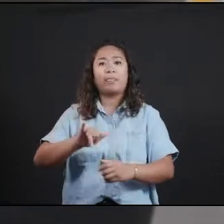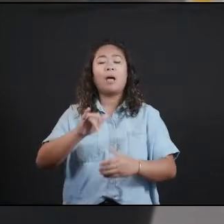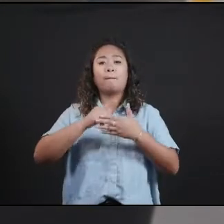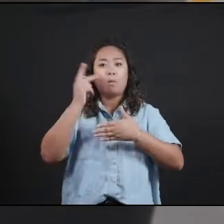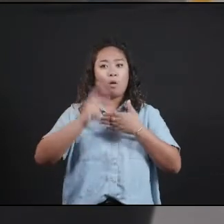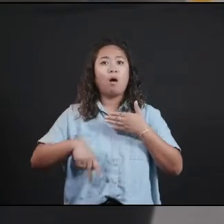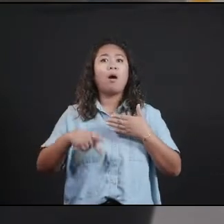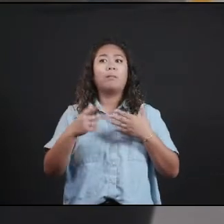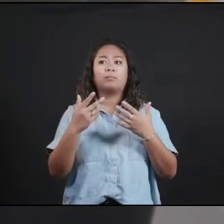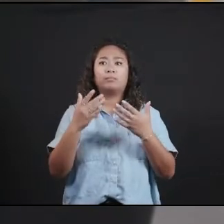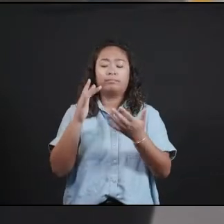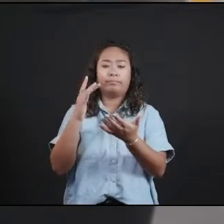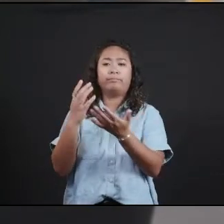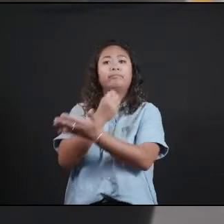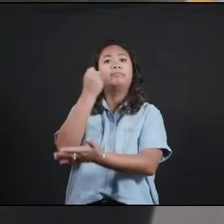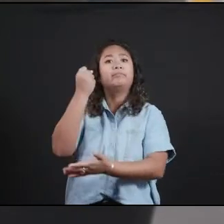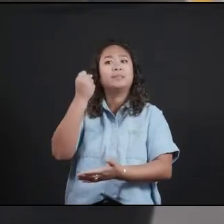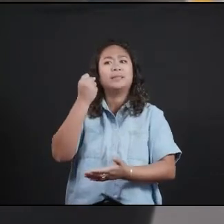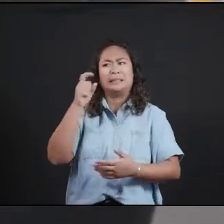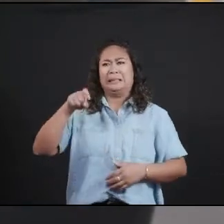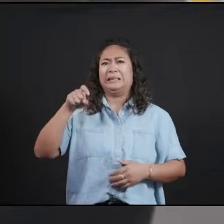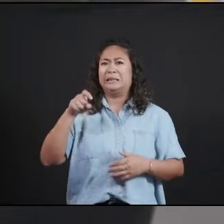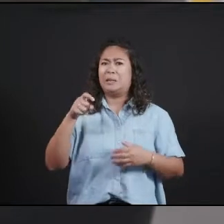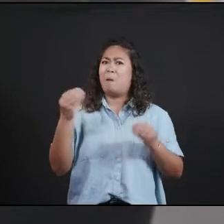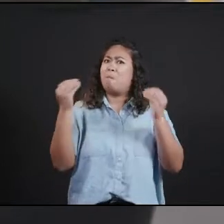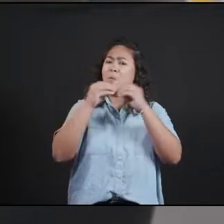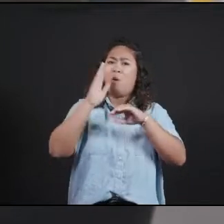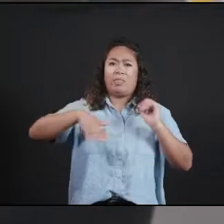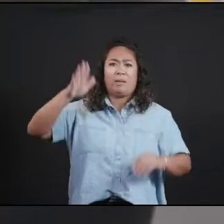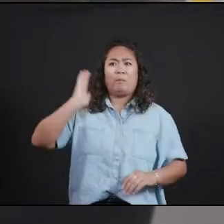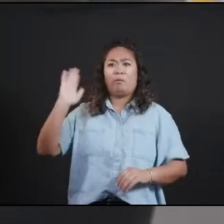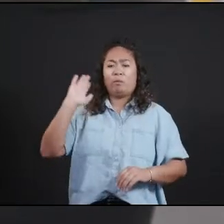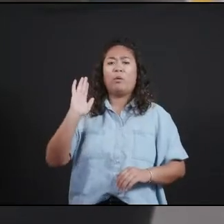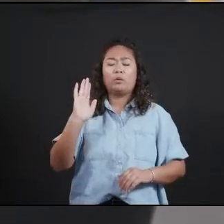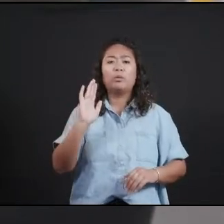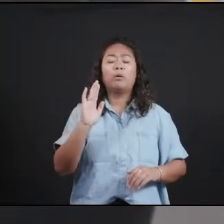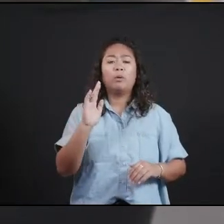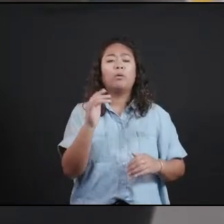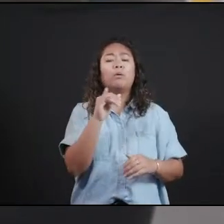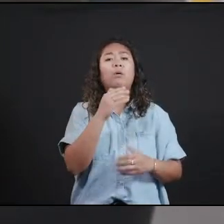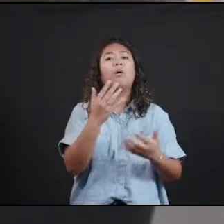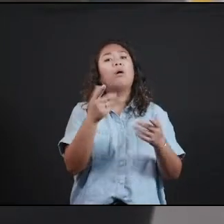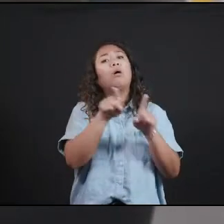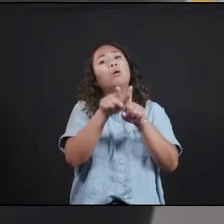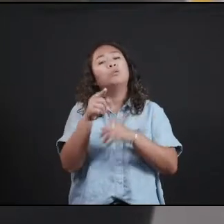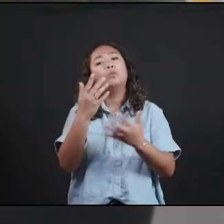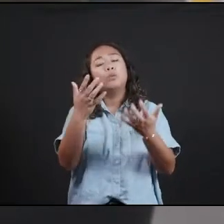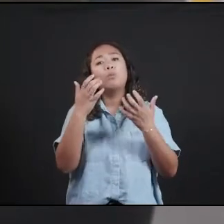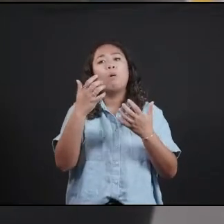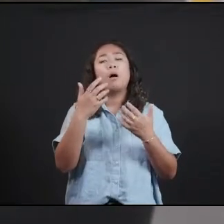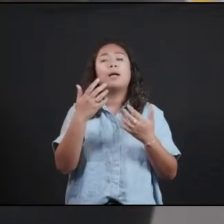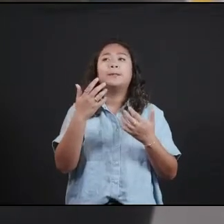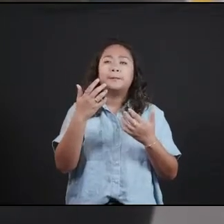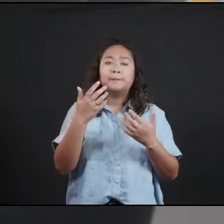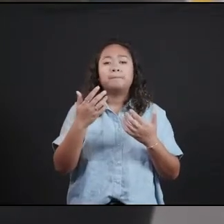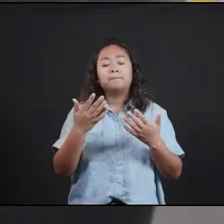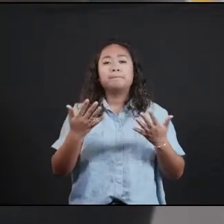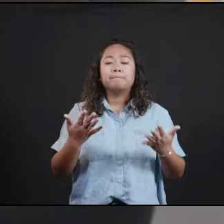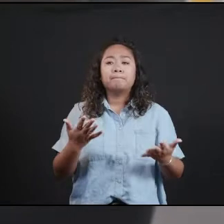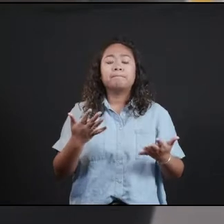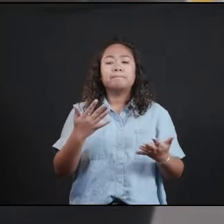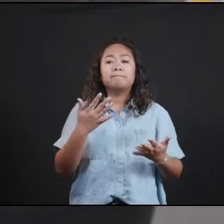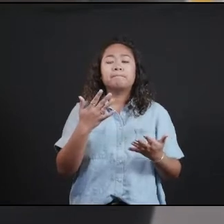Thank you. Thank you, Senator DeGazon. I also, before I open up to the phone lines for